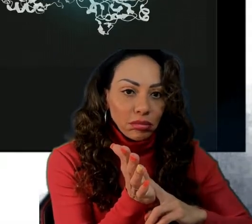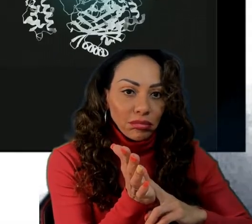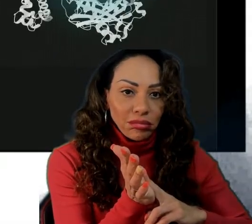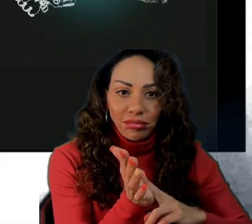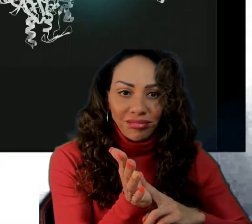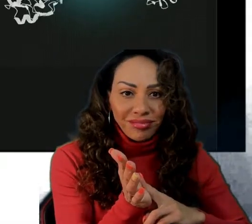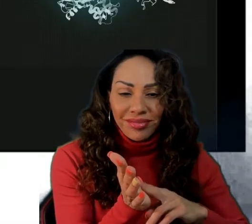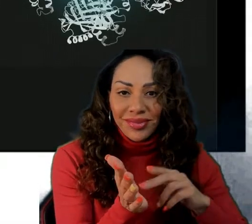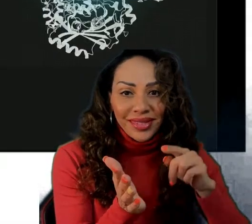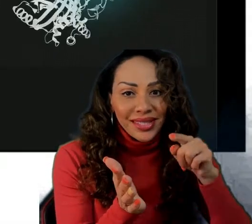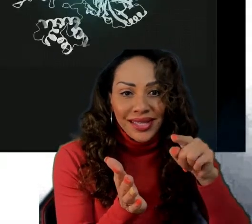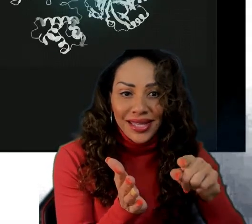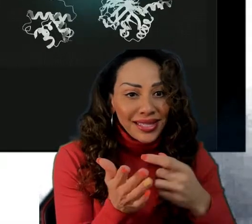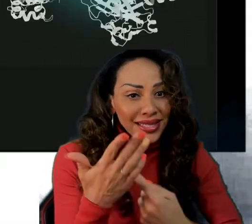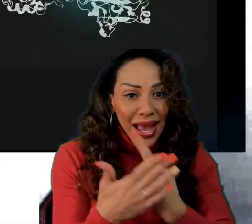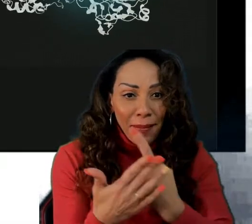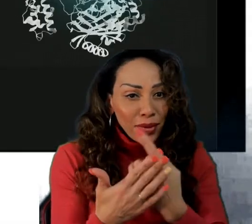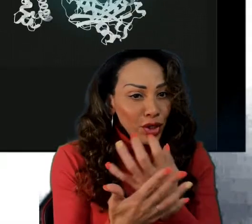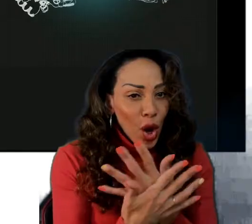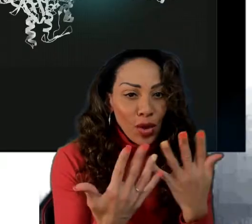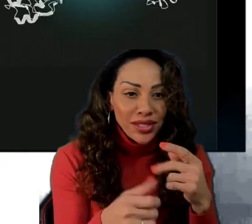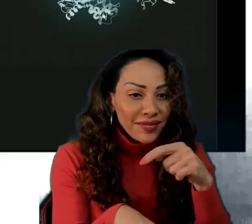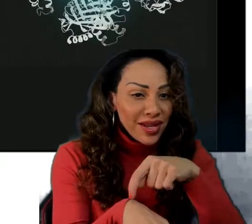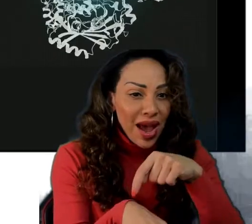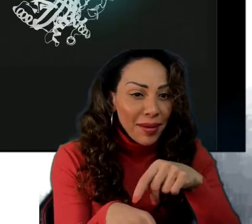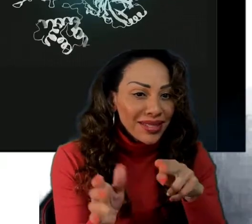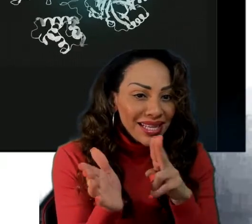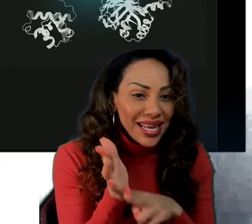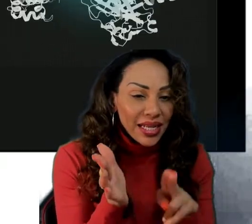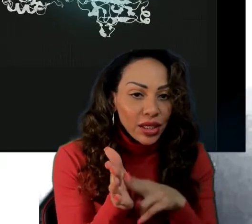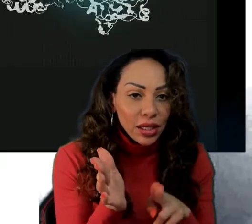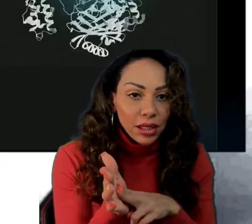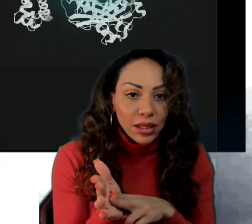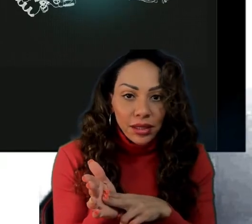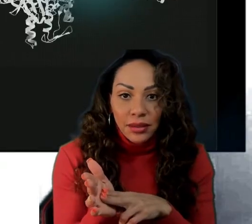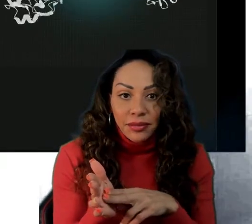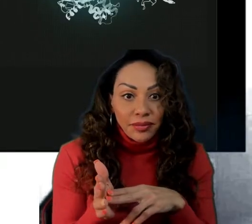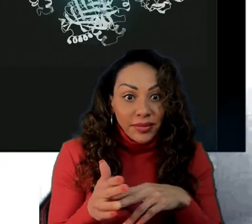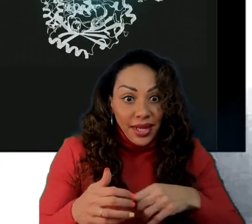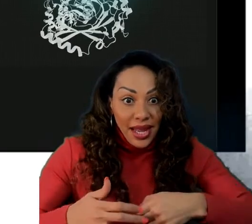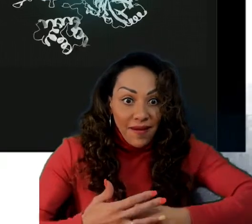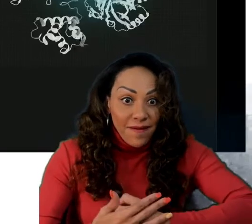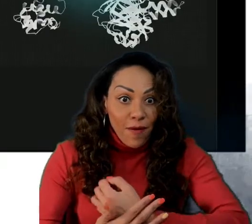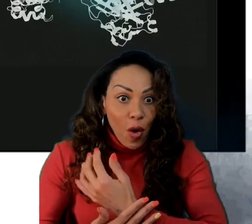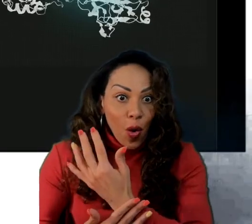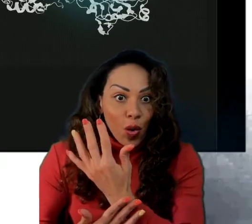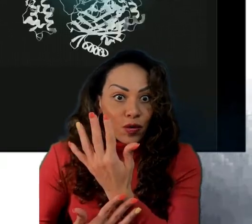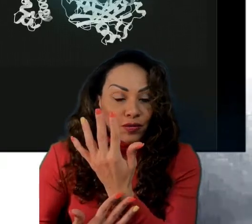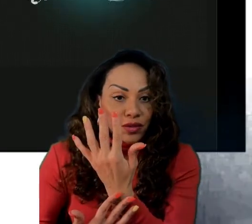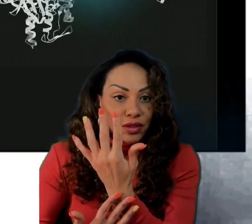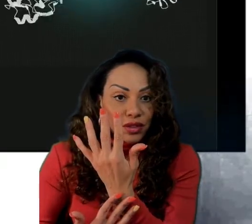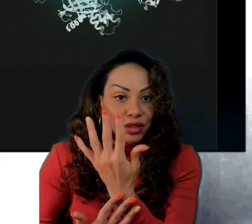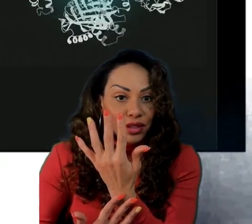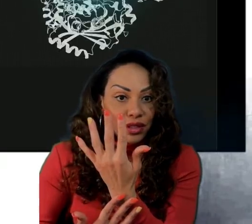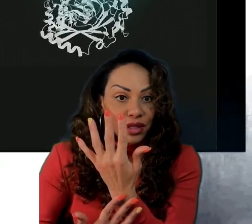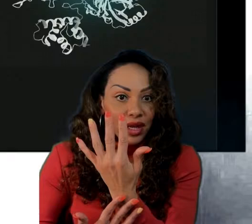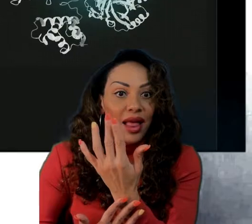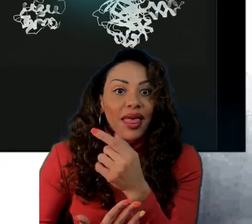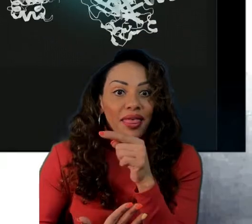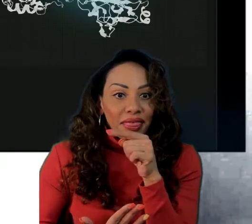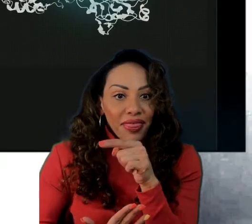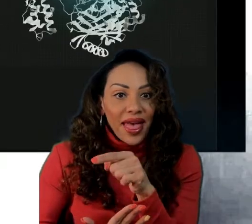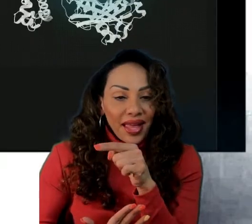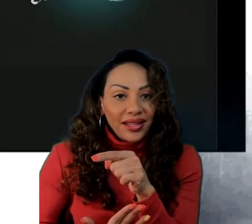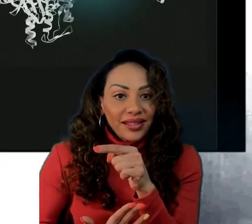different times, and it possibly evolved first, and then there were evolutionary benefits to it that made it stick